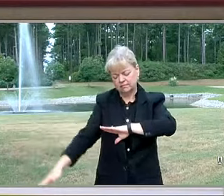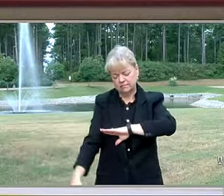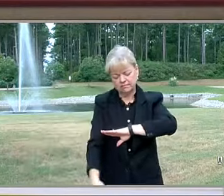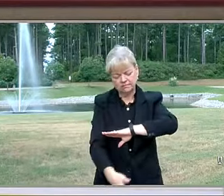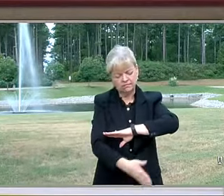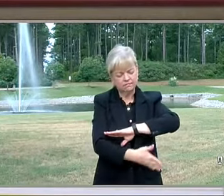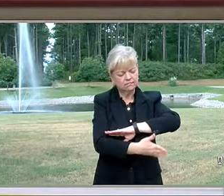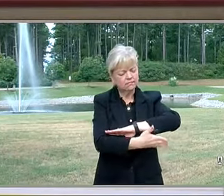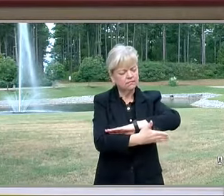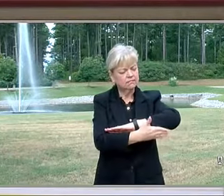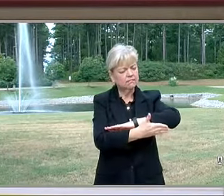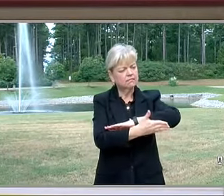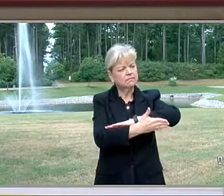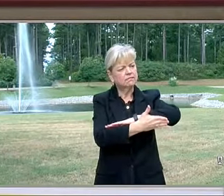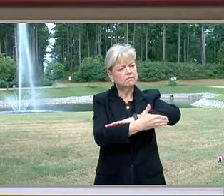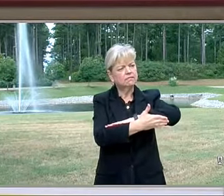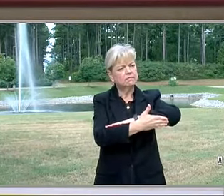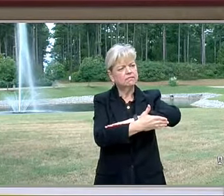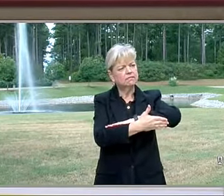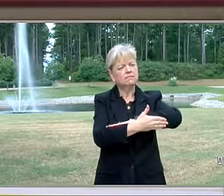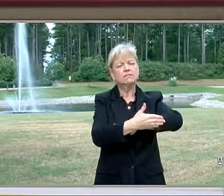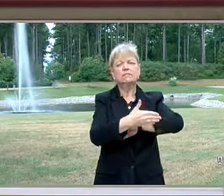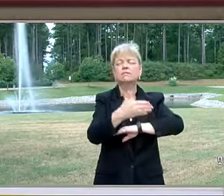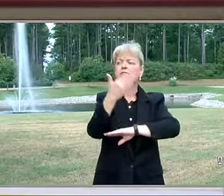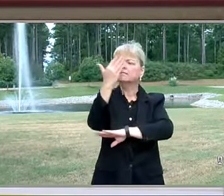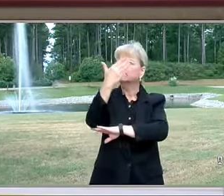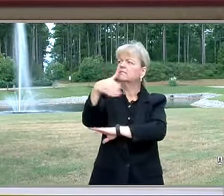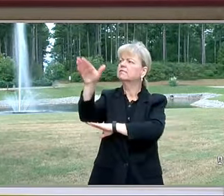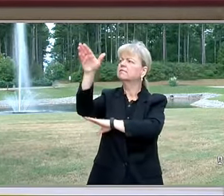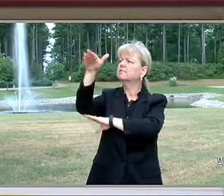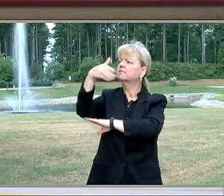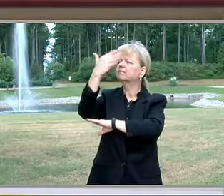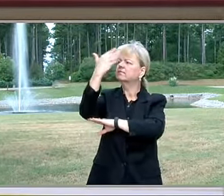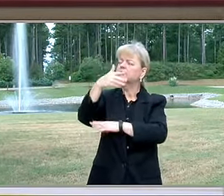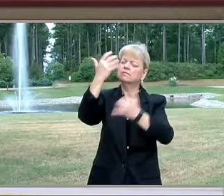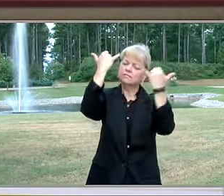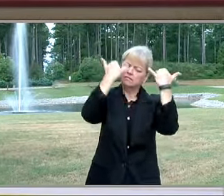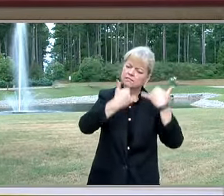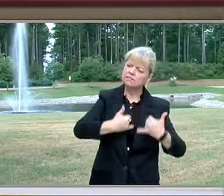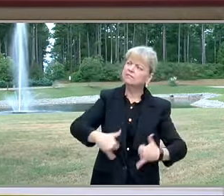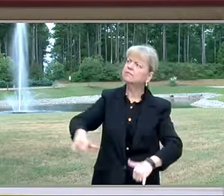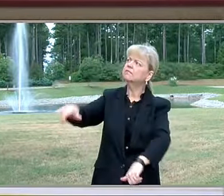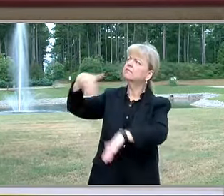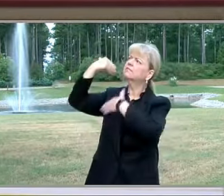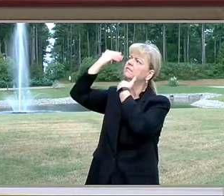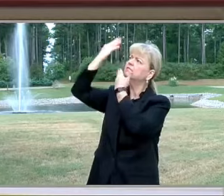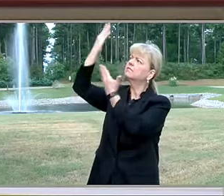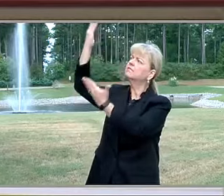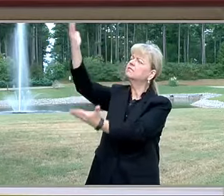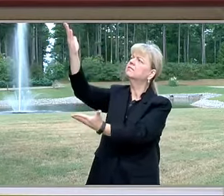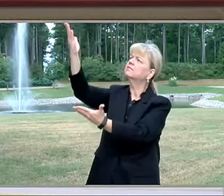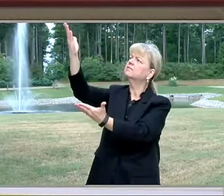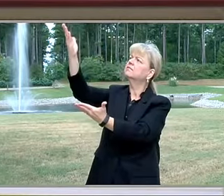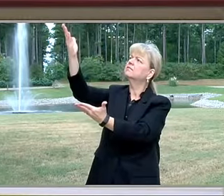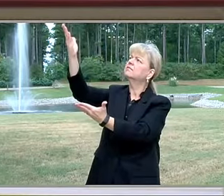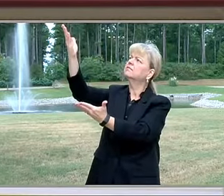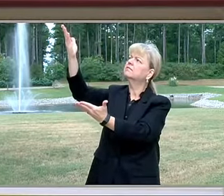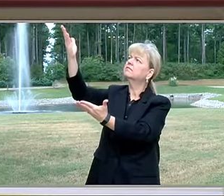the night that our flag was still